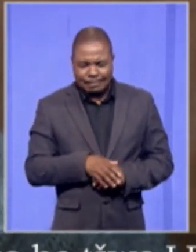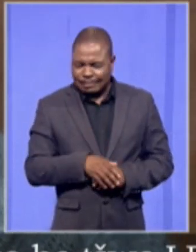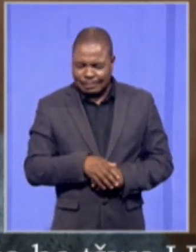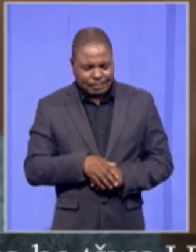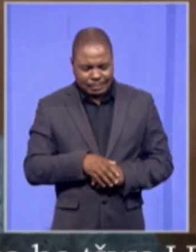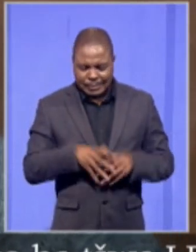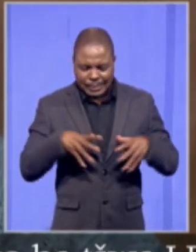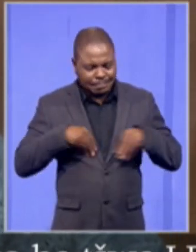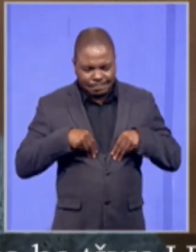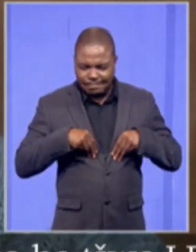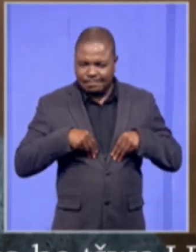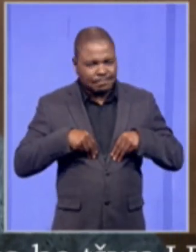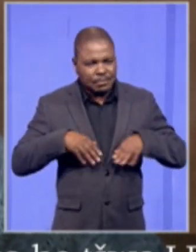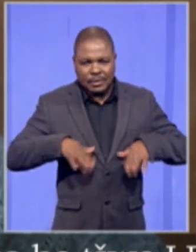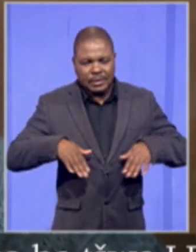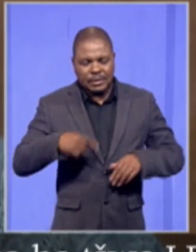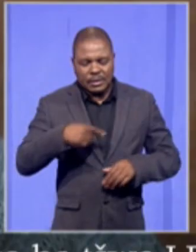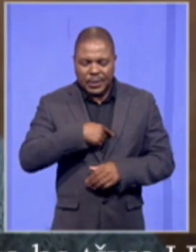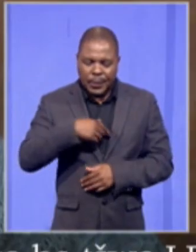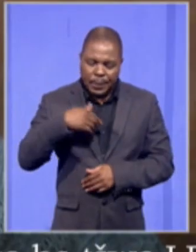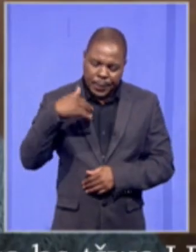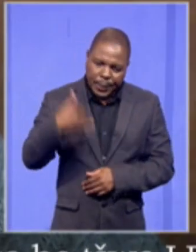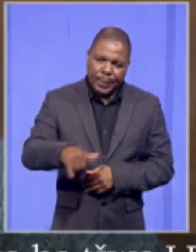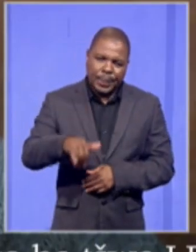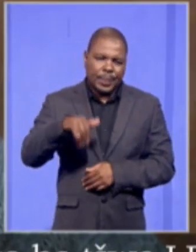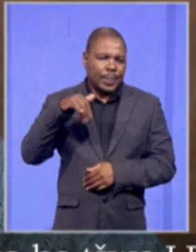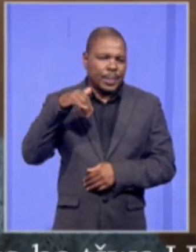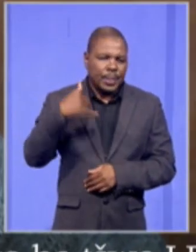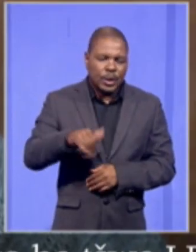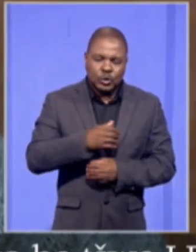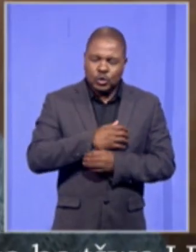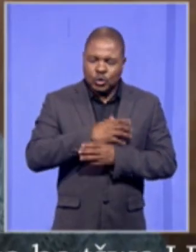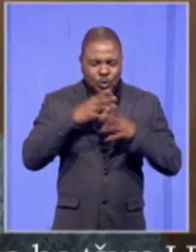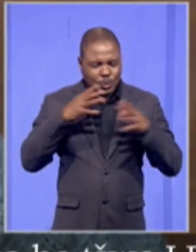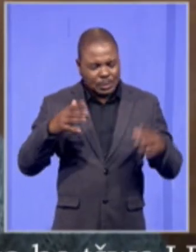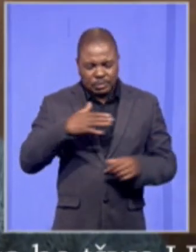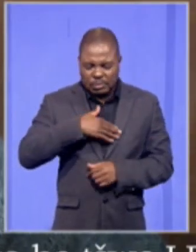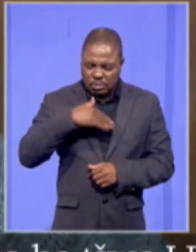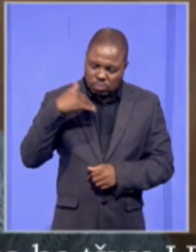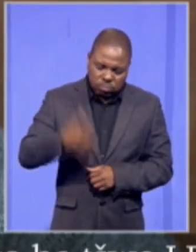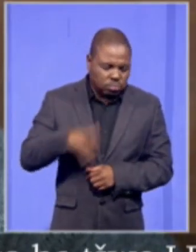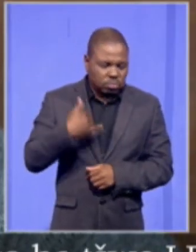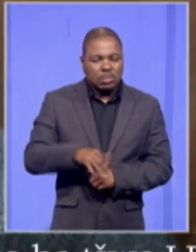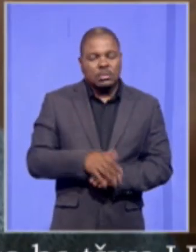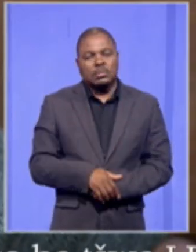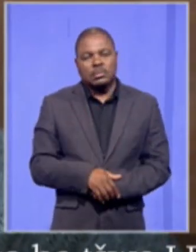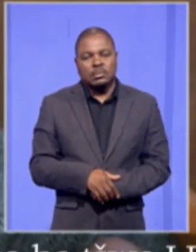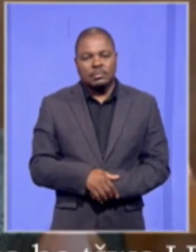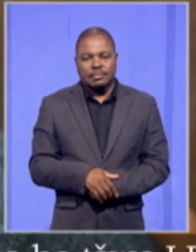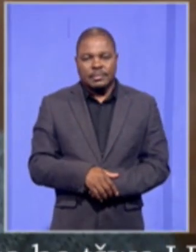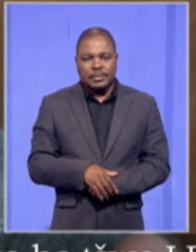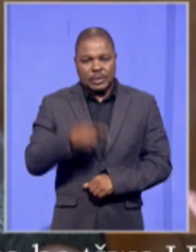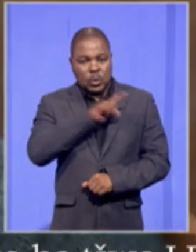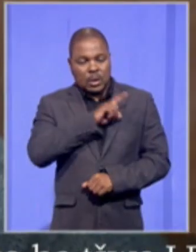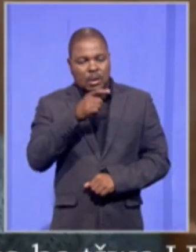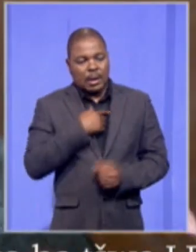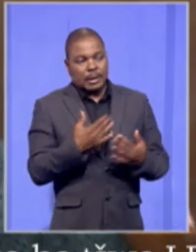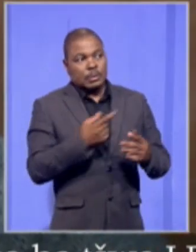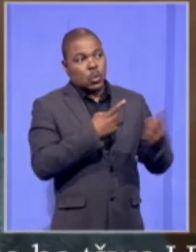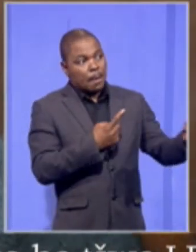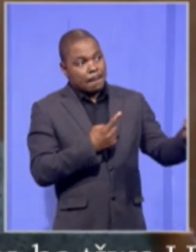se nkweša botlhoko too much se nkweša botlhoko very expectile o